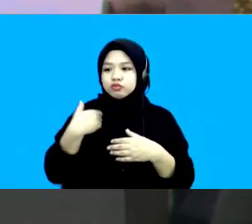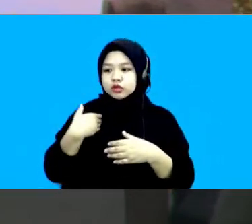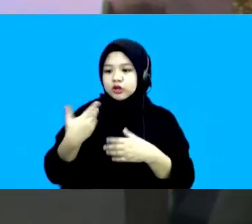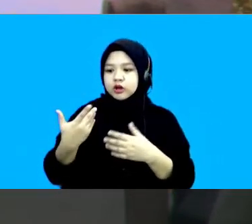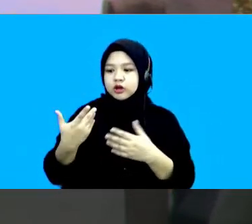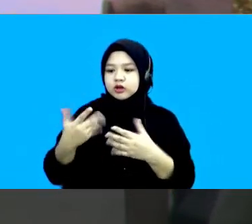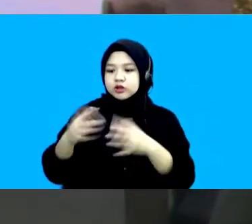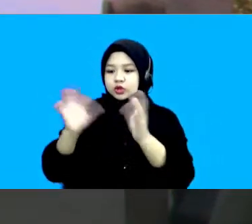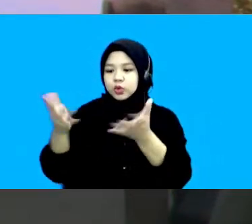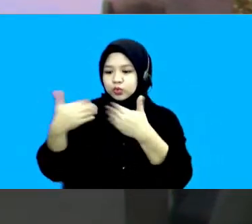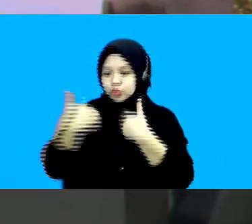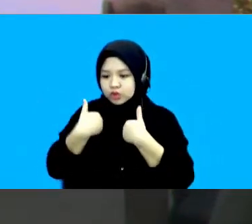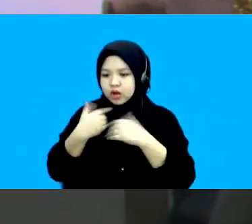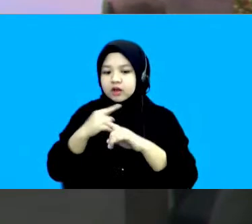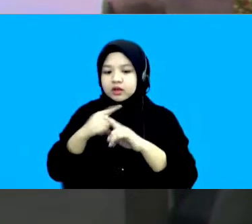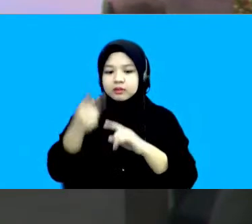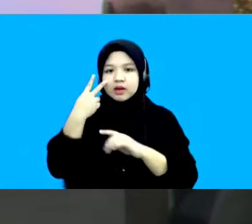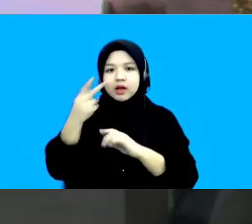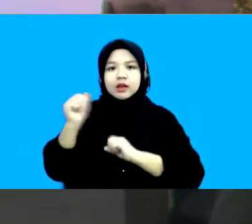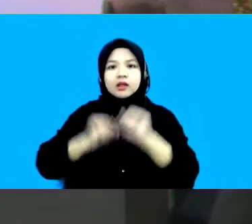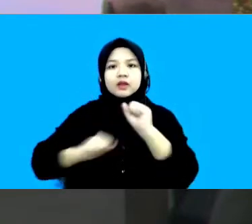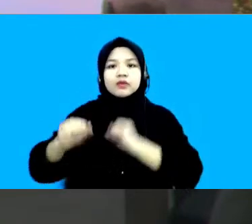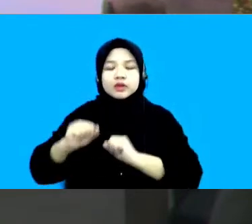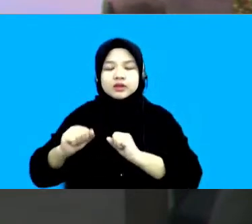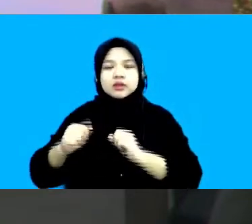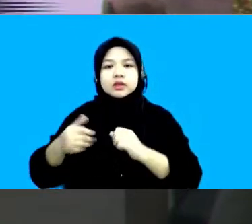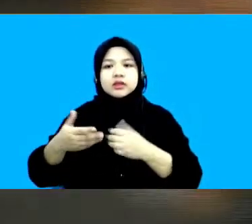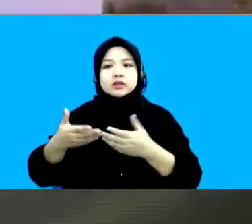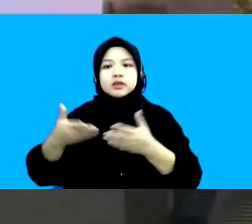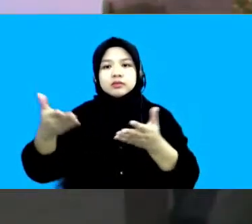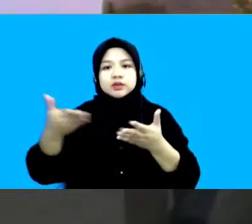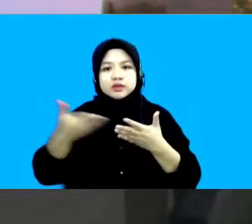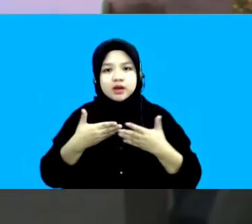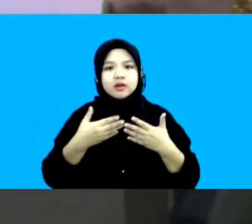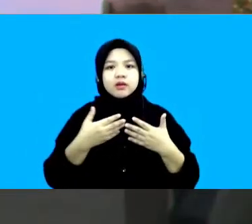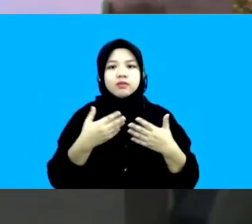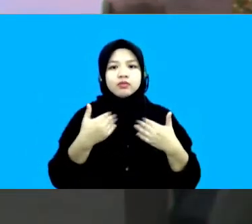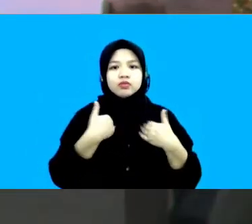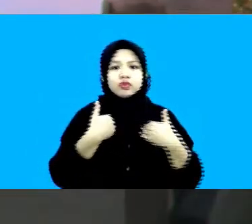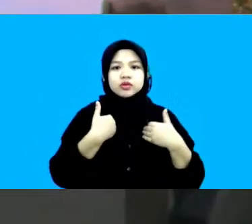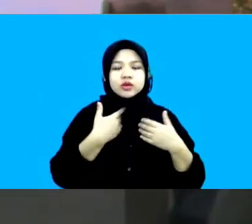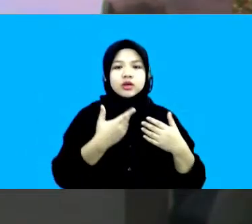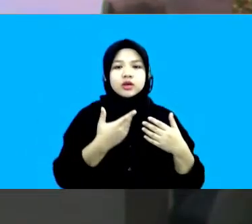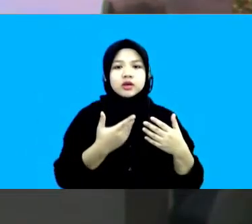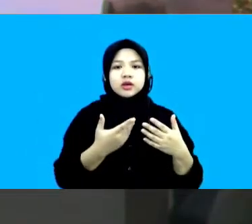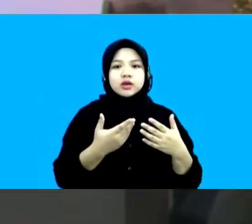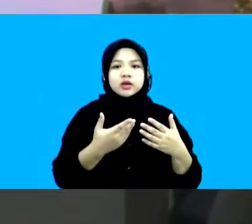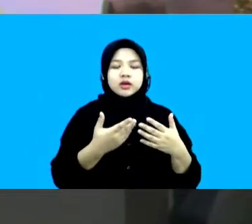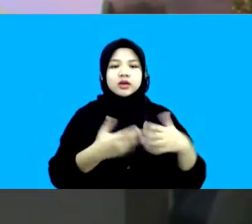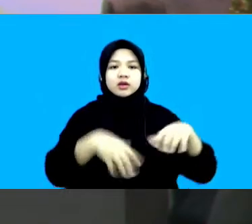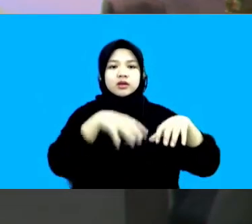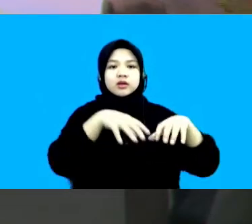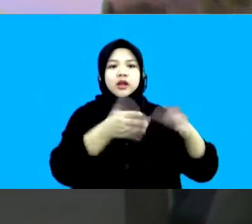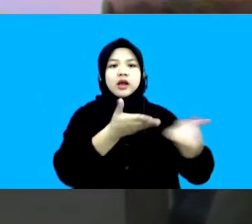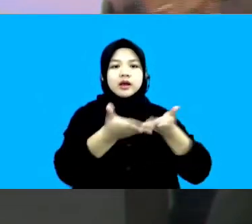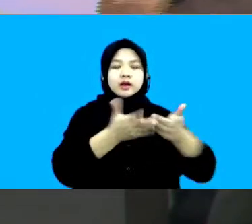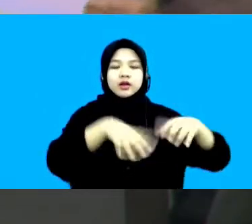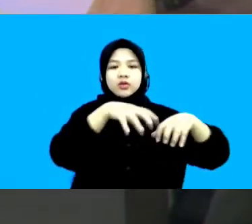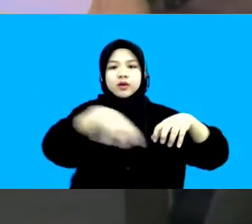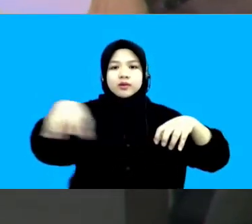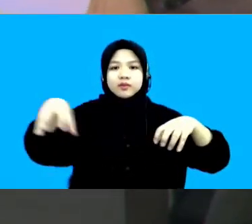definition of this poverty, yeah, and then Pak Bambang mentioned that during the pandemic, even